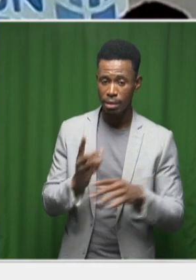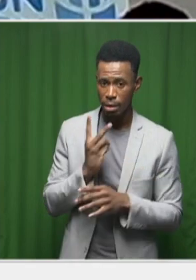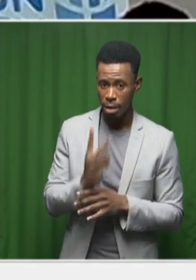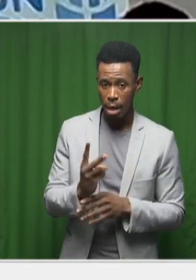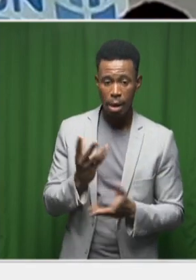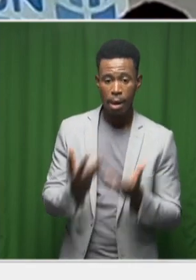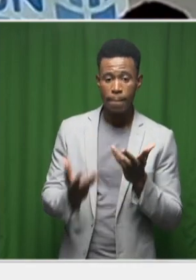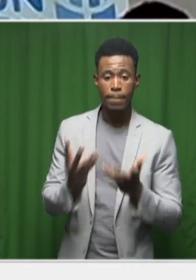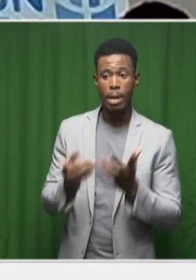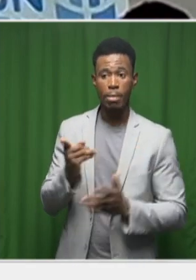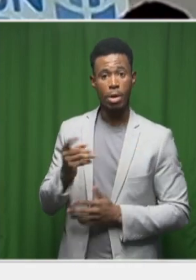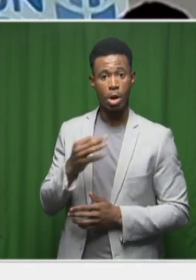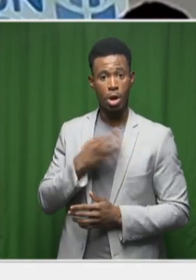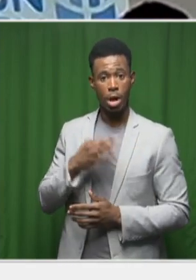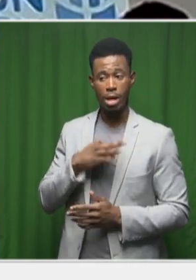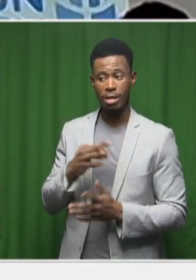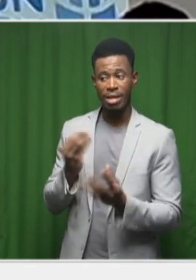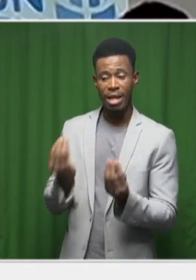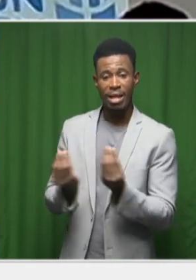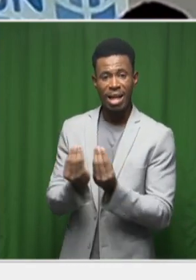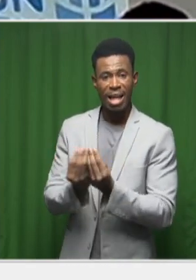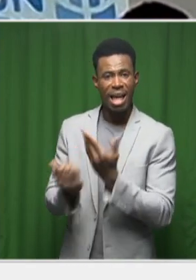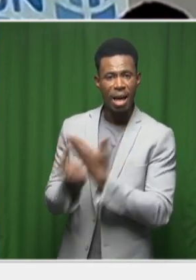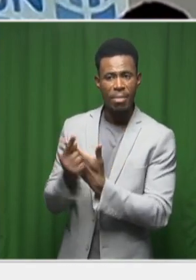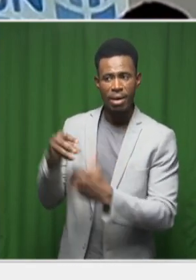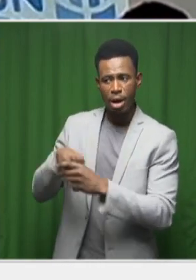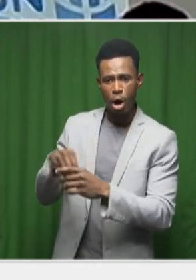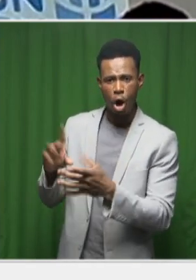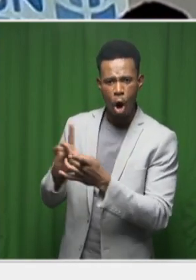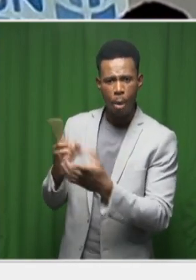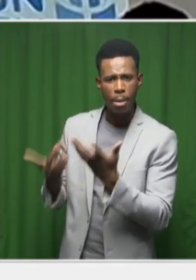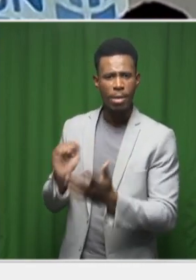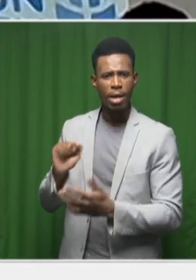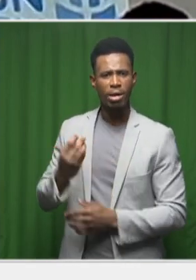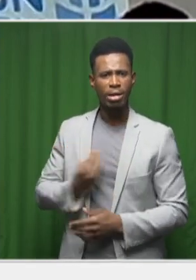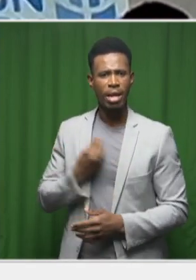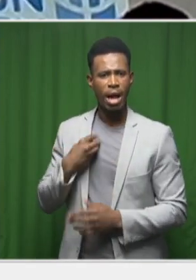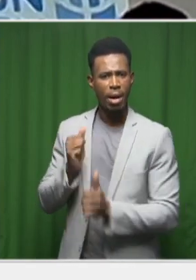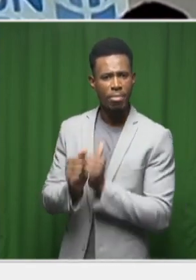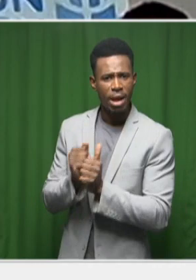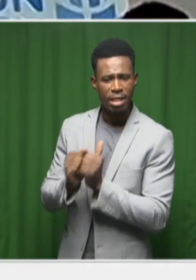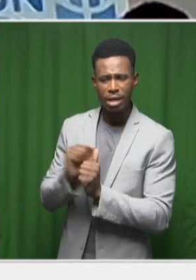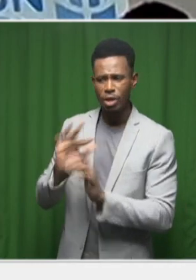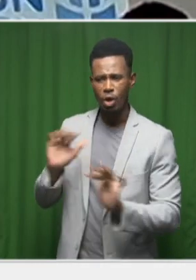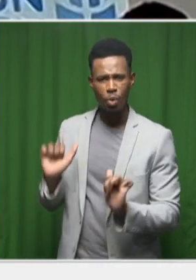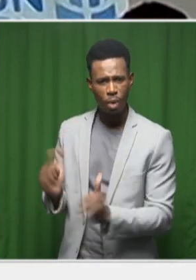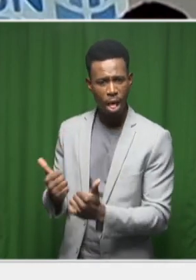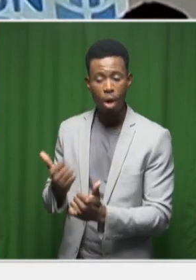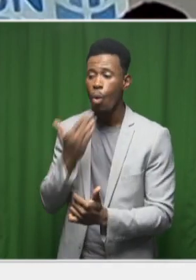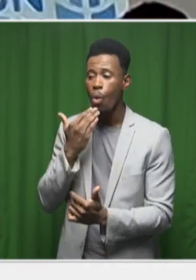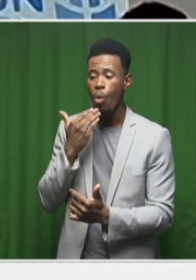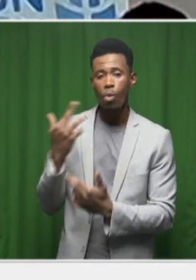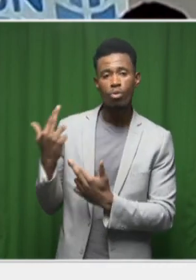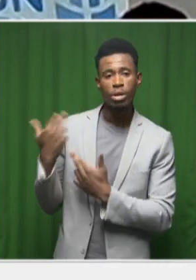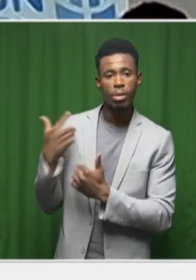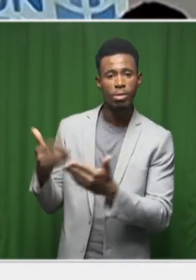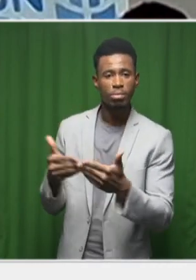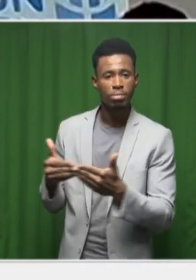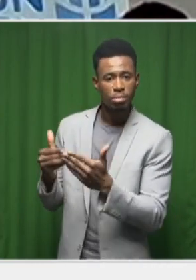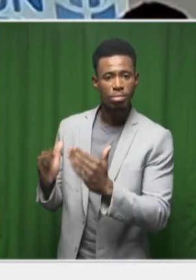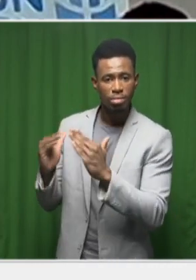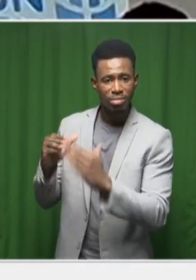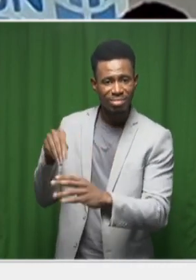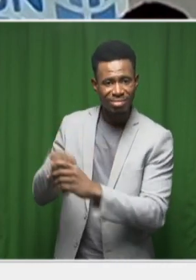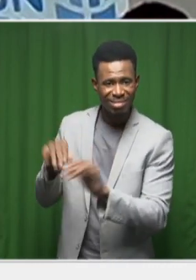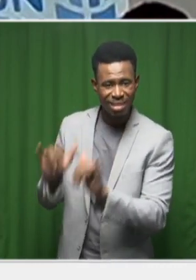a girl and something is happening at home, maybe your younger brother or your sister is not well, a girl is the one that would be asked to remain at home and